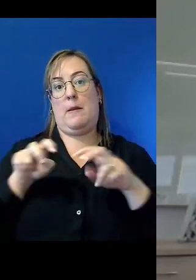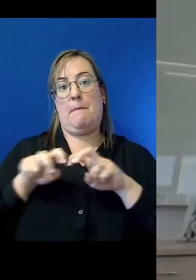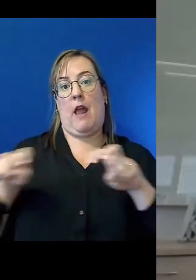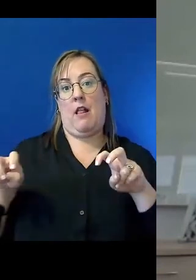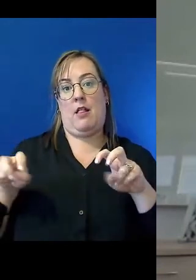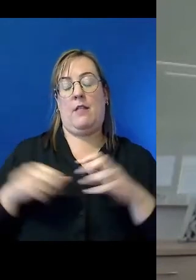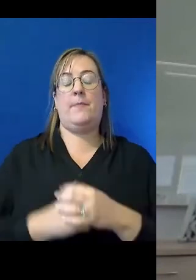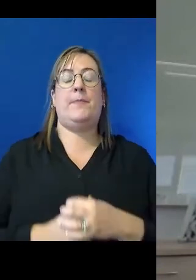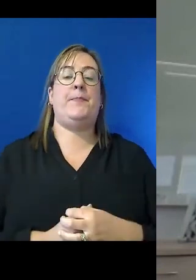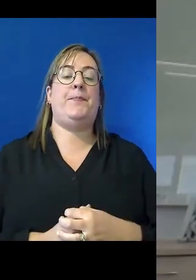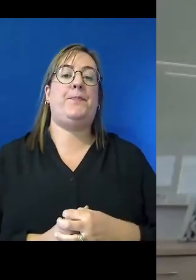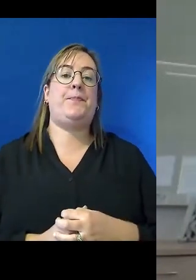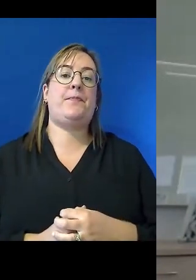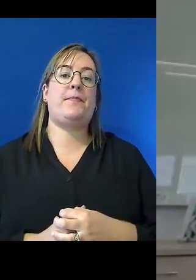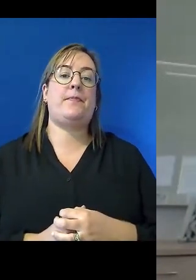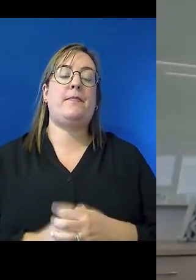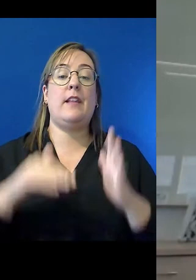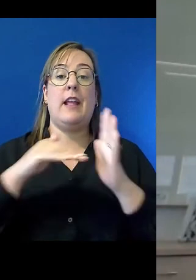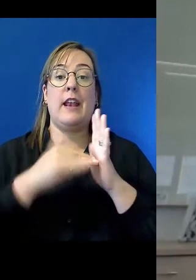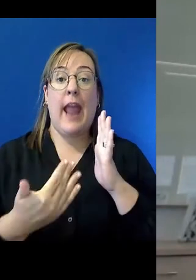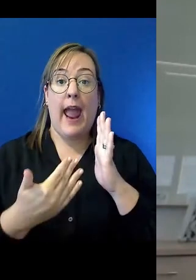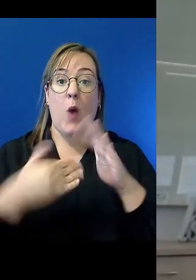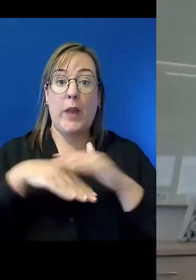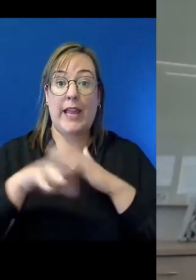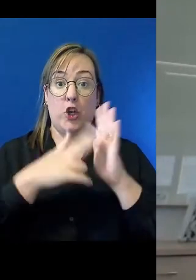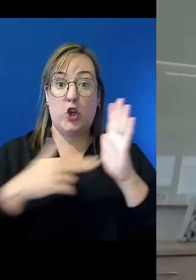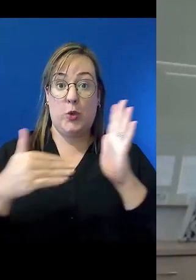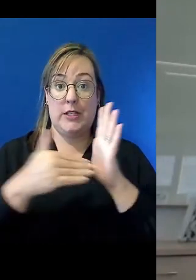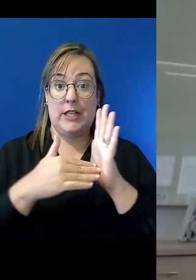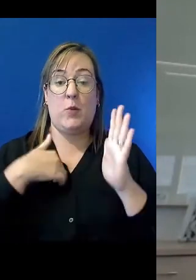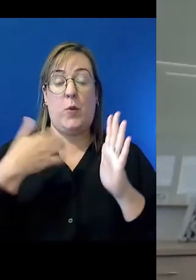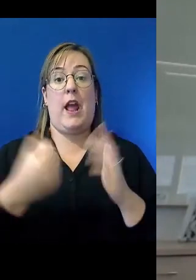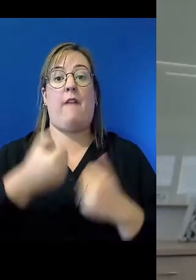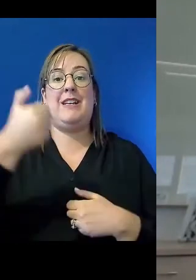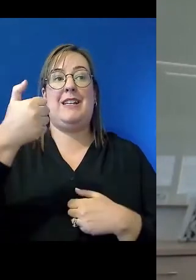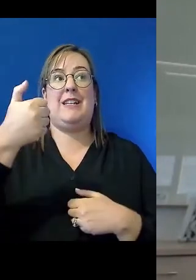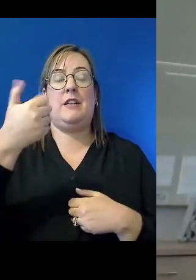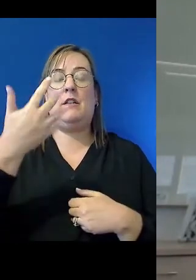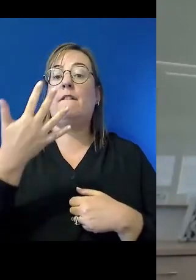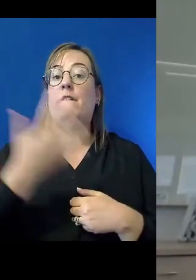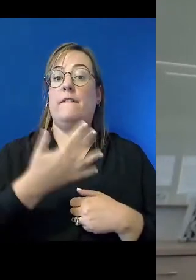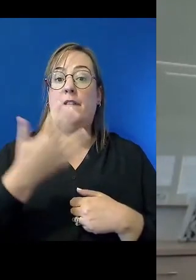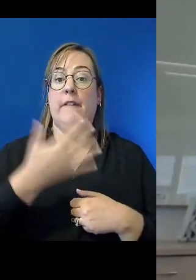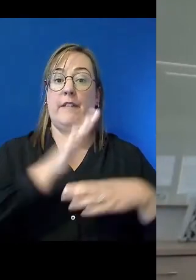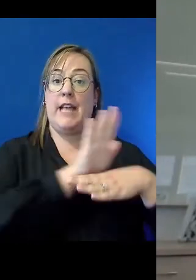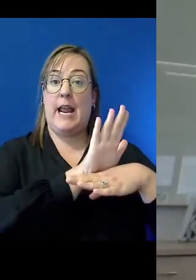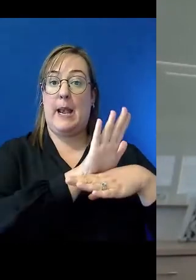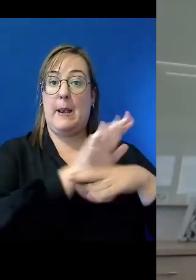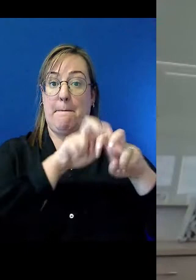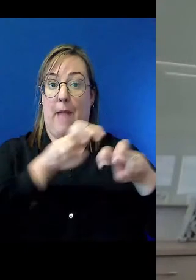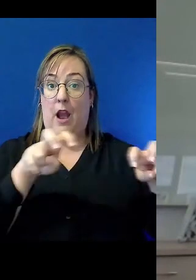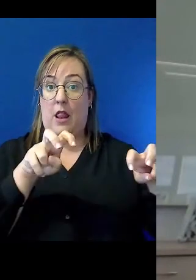have established 16 of those panels, and 15 panels, and one to be launched this week